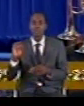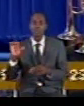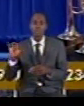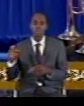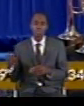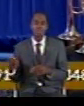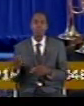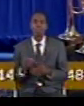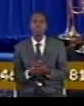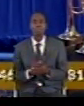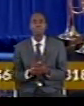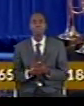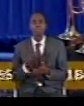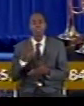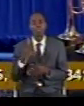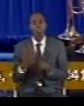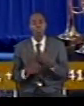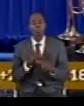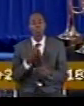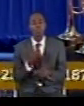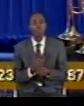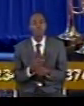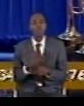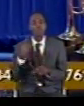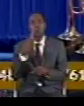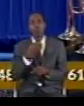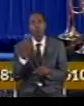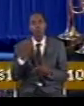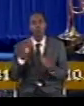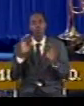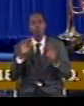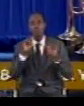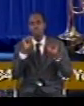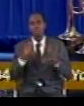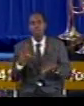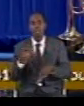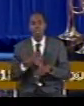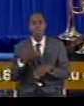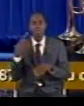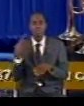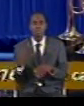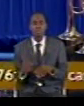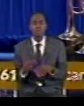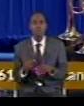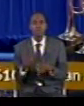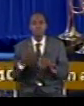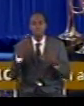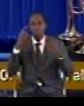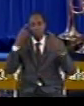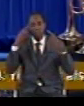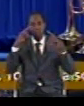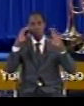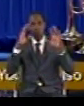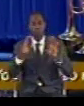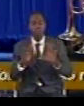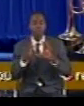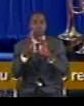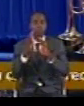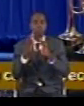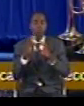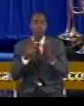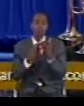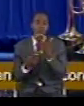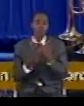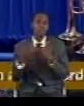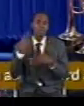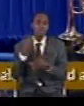graduate who was wonderfully blessed during the Achiever Summit last year by our General Superintendent. Praise